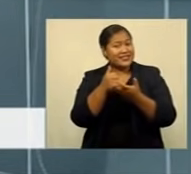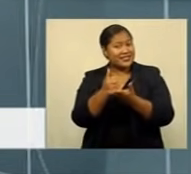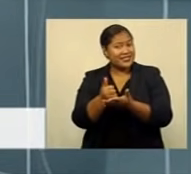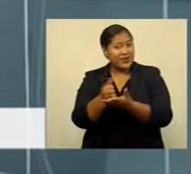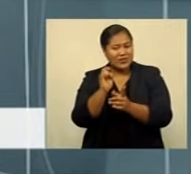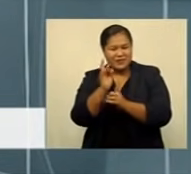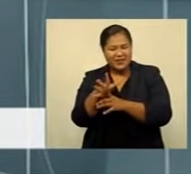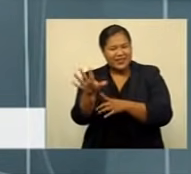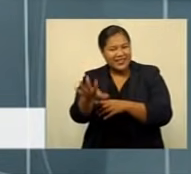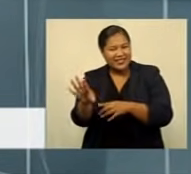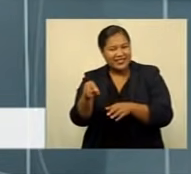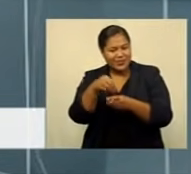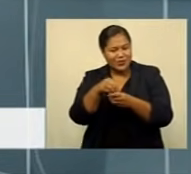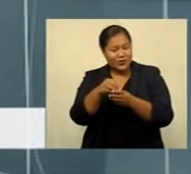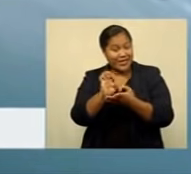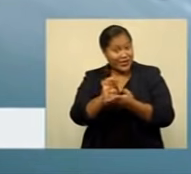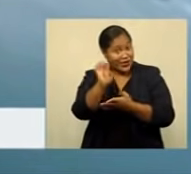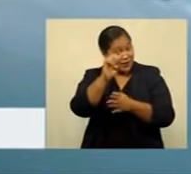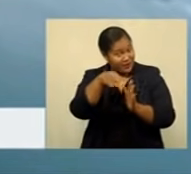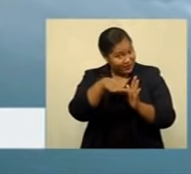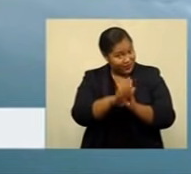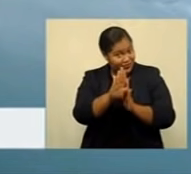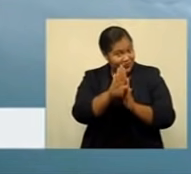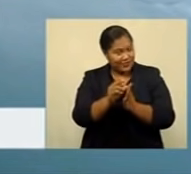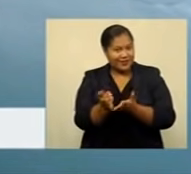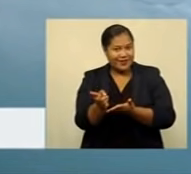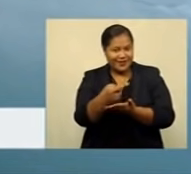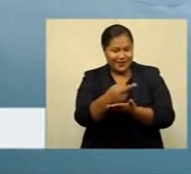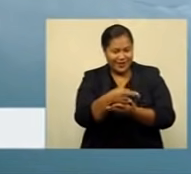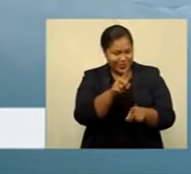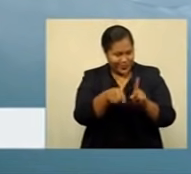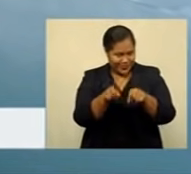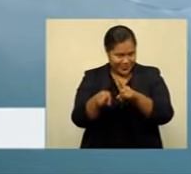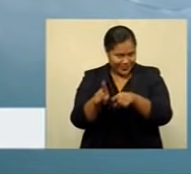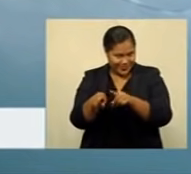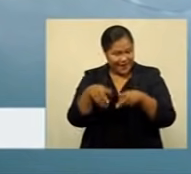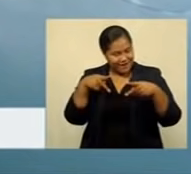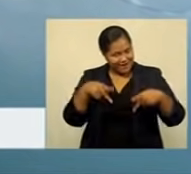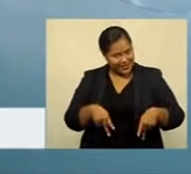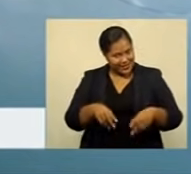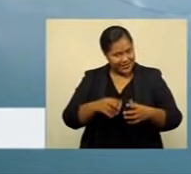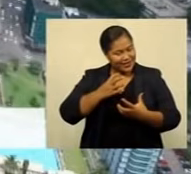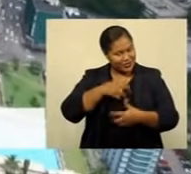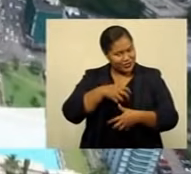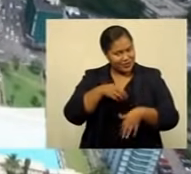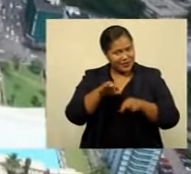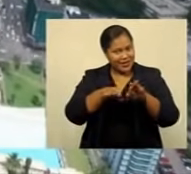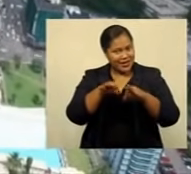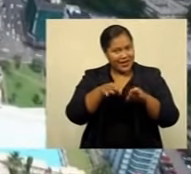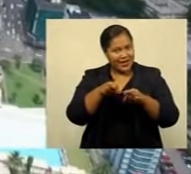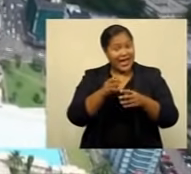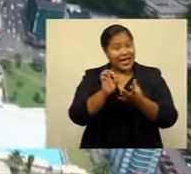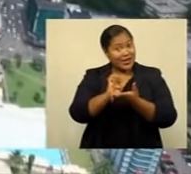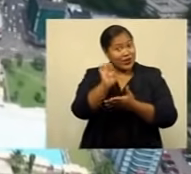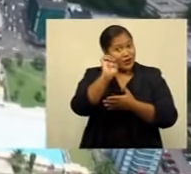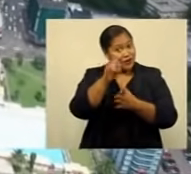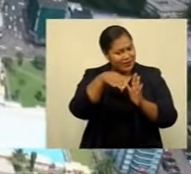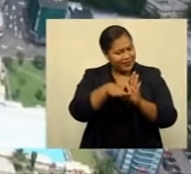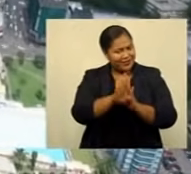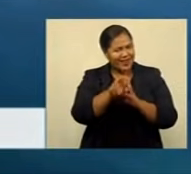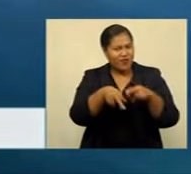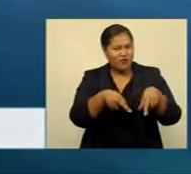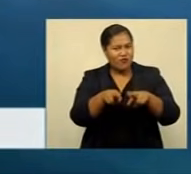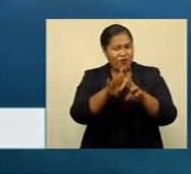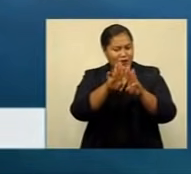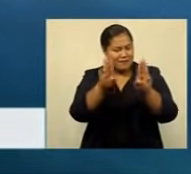areas, including economic modeling, revenue diversification, fiscal adjustment plans, and economic recovery roadmaps supporting